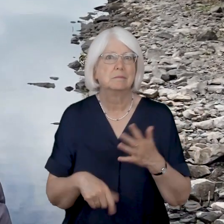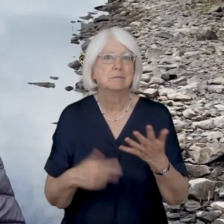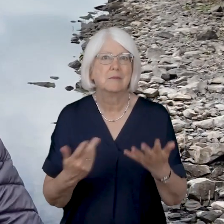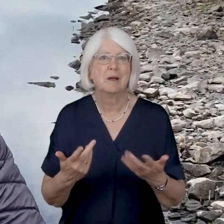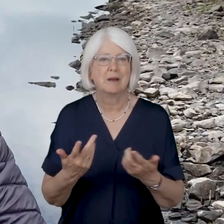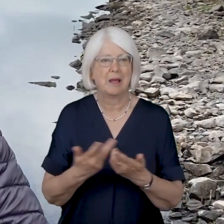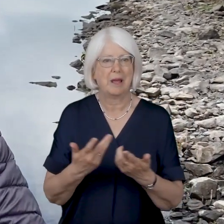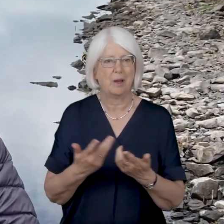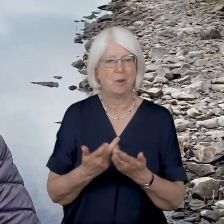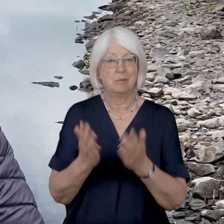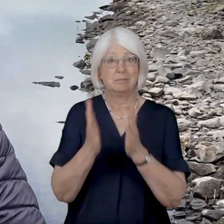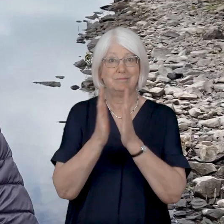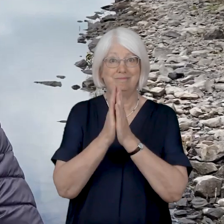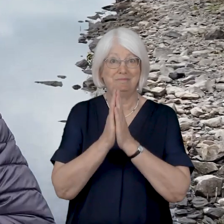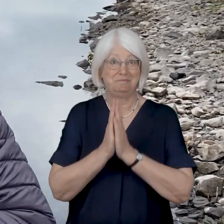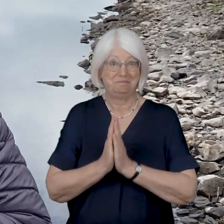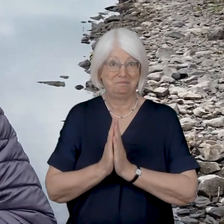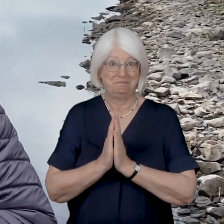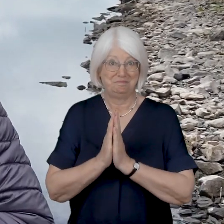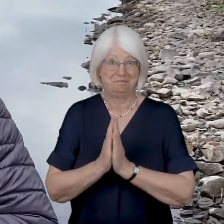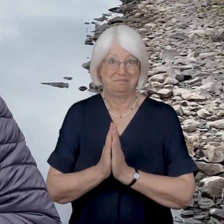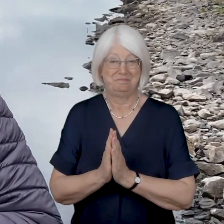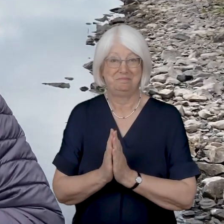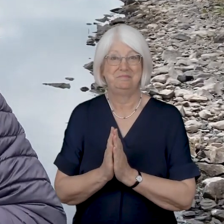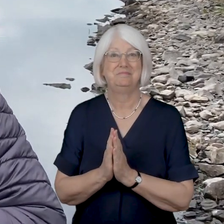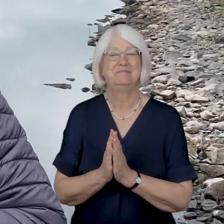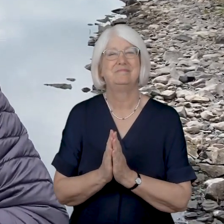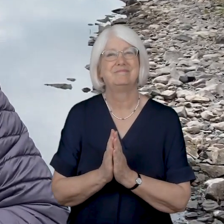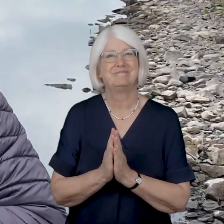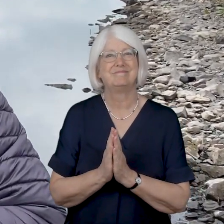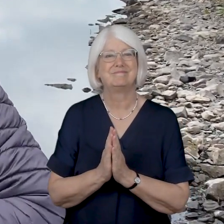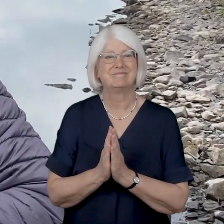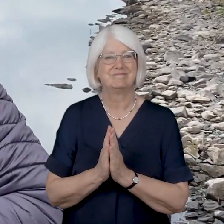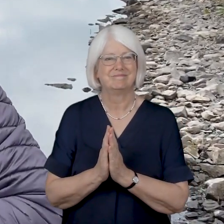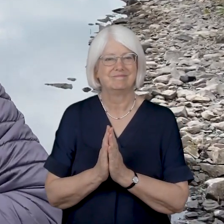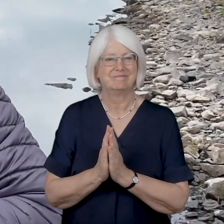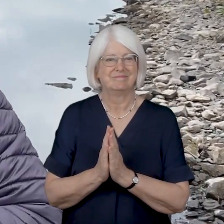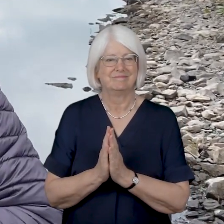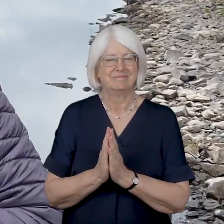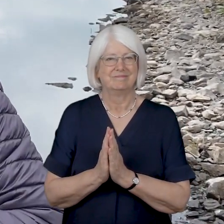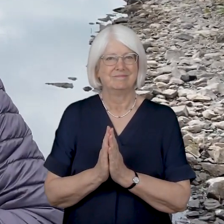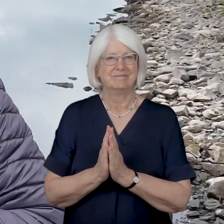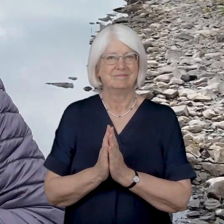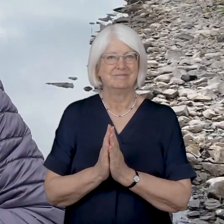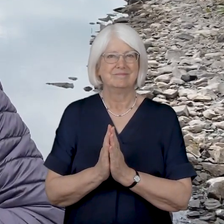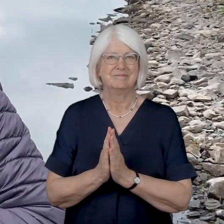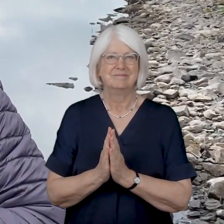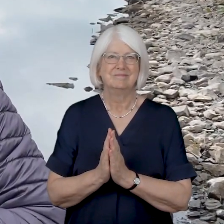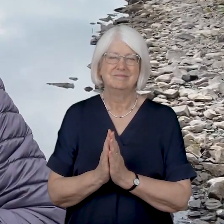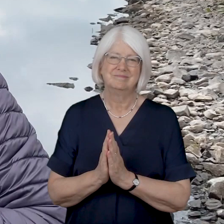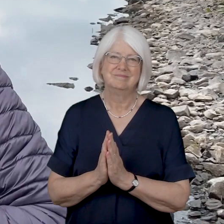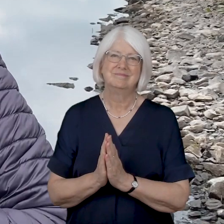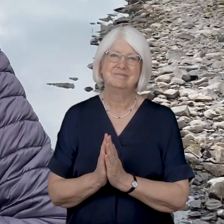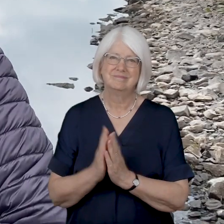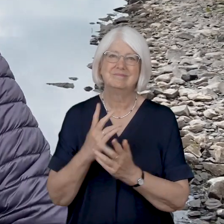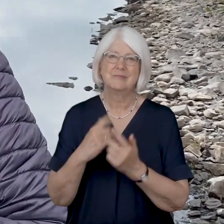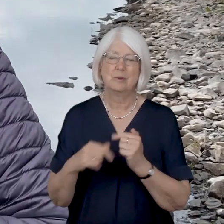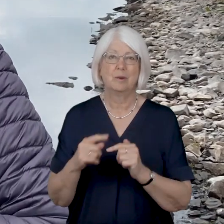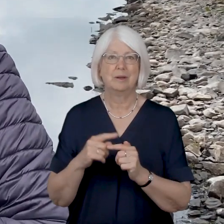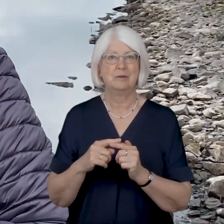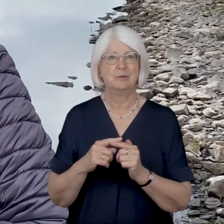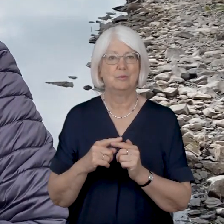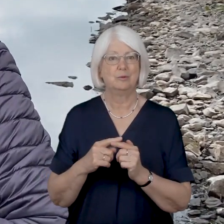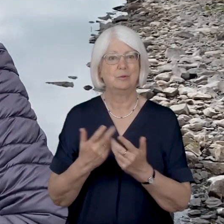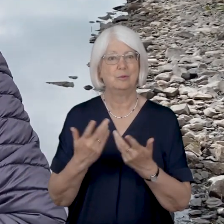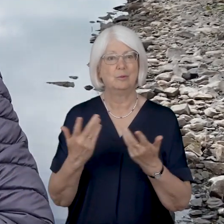by putting our hands together in a prayer position at our centre. And we are going to